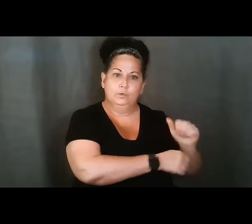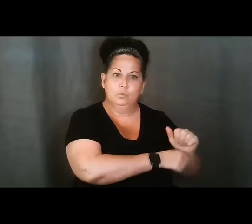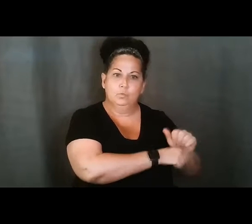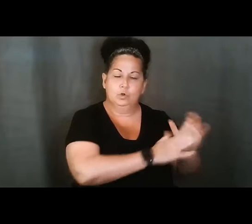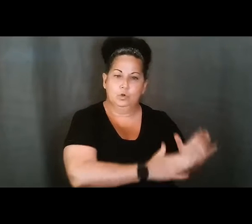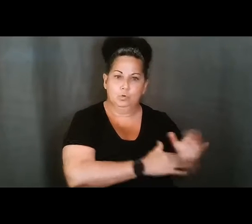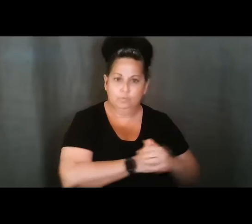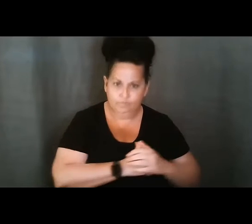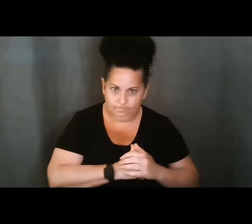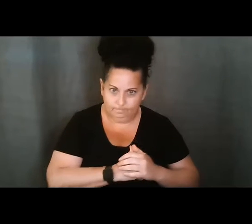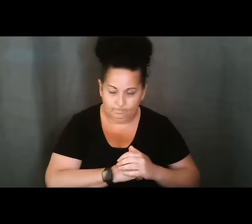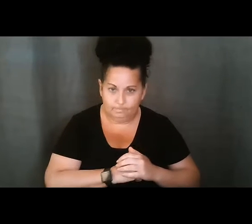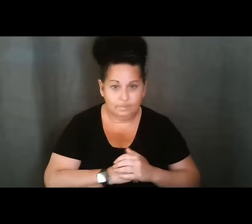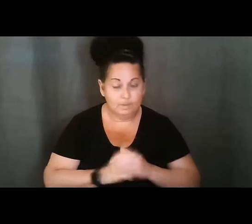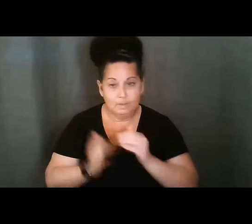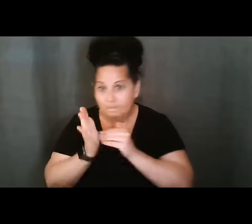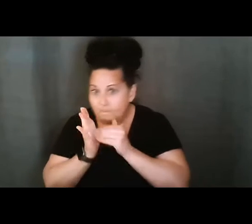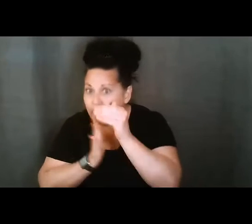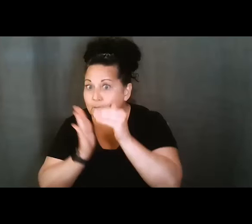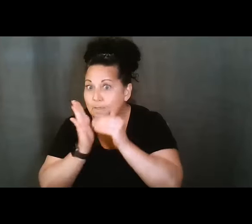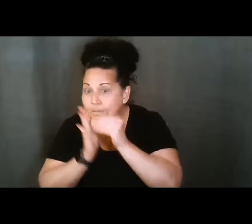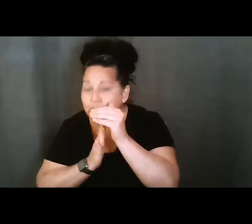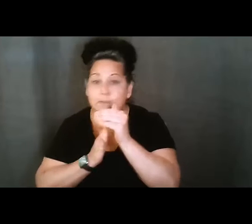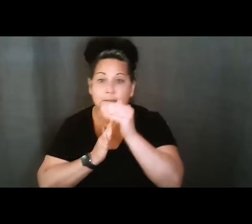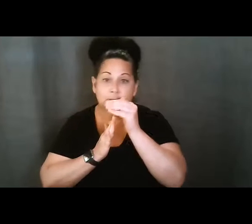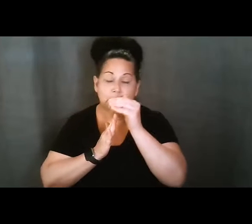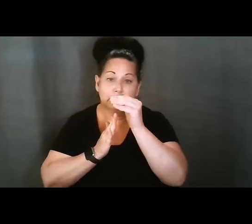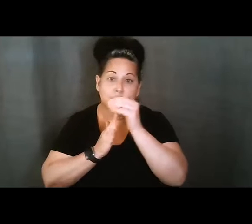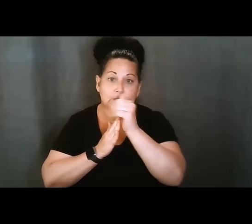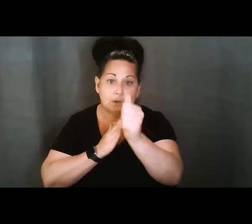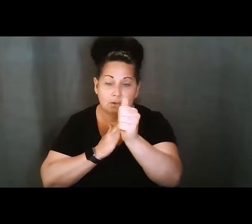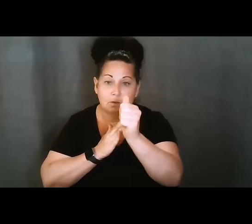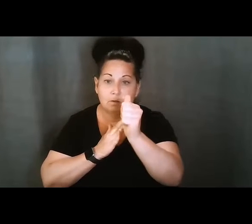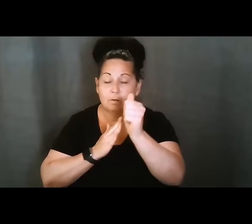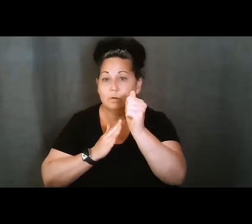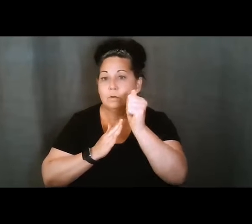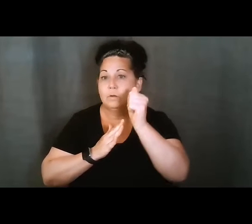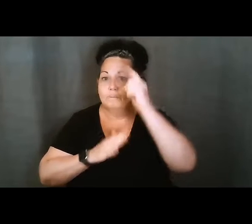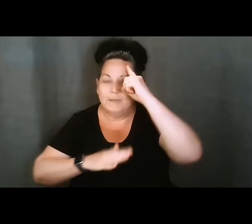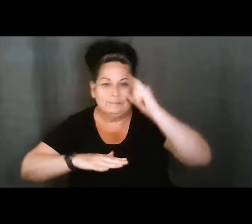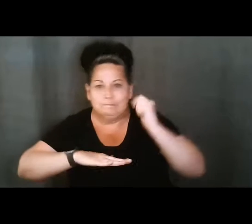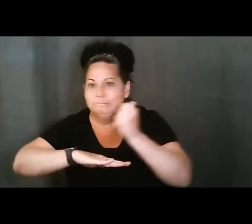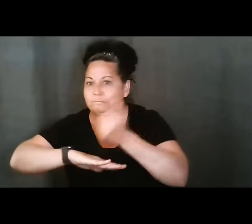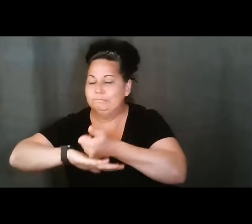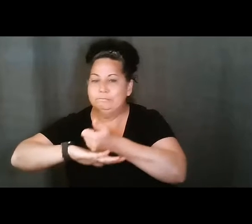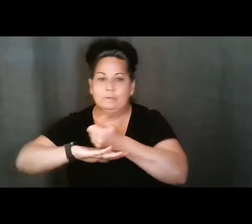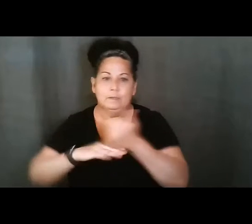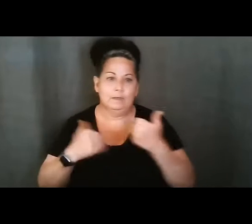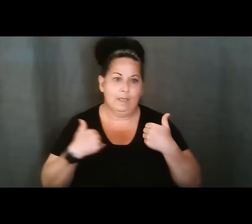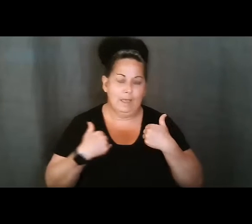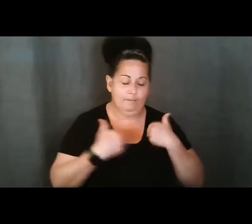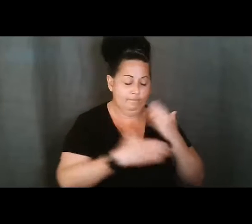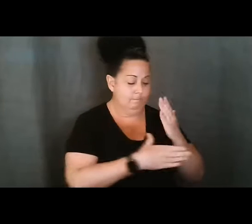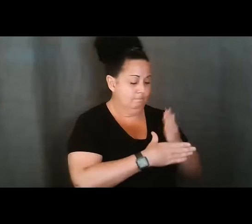mindset and have a minimum wage work ethic, which means that social emotional learning takes